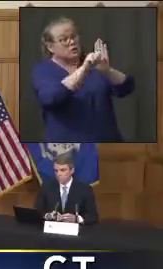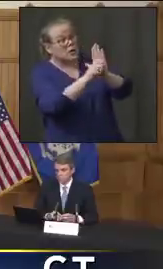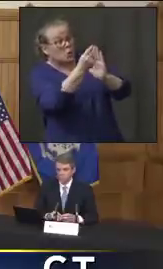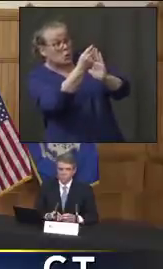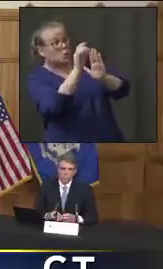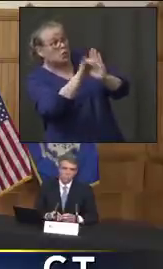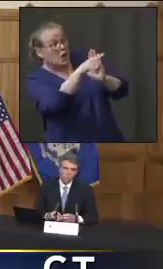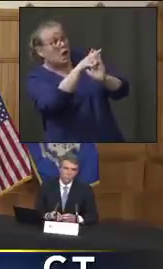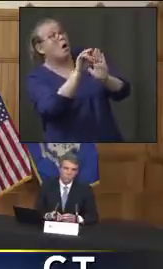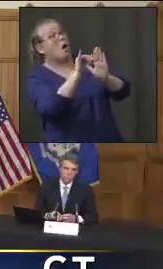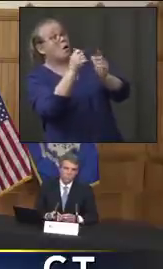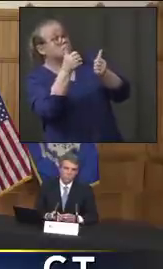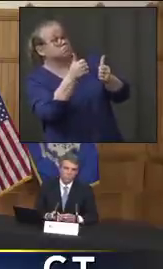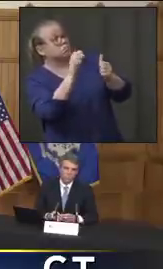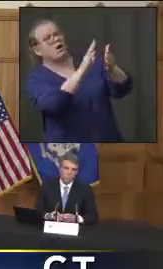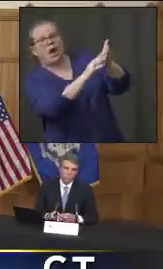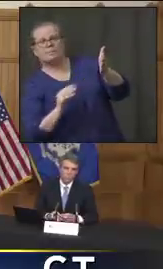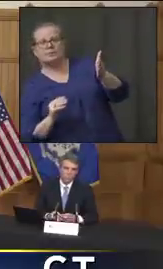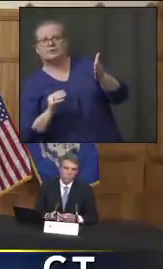Thanks.